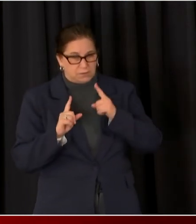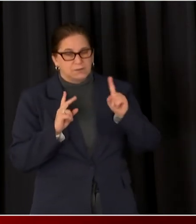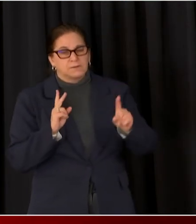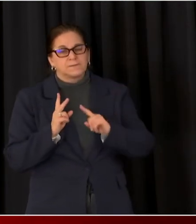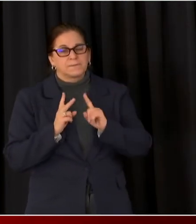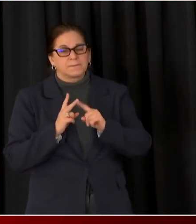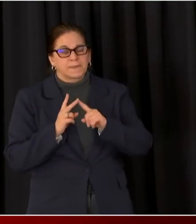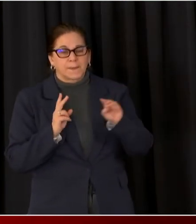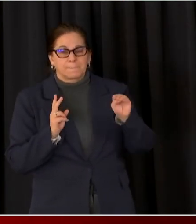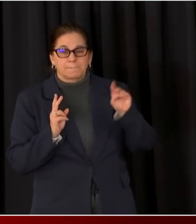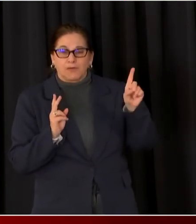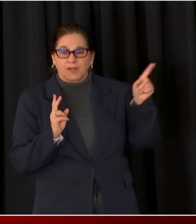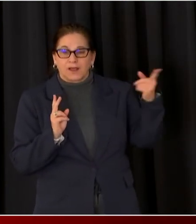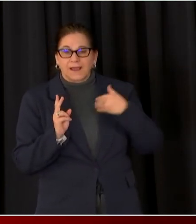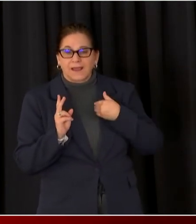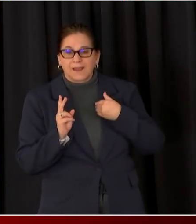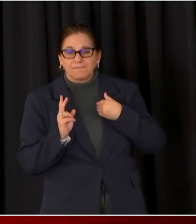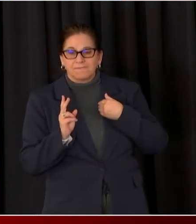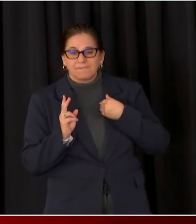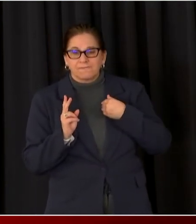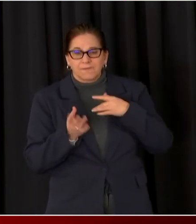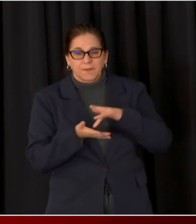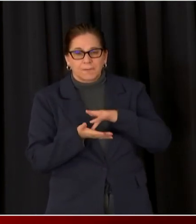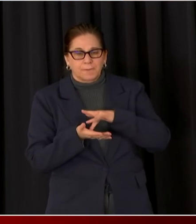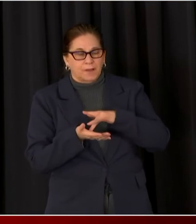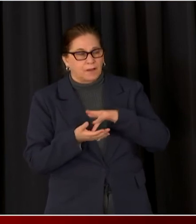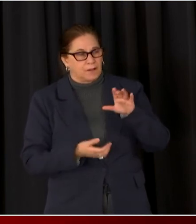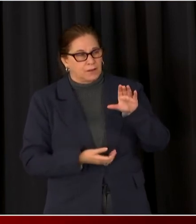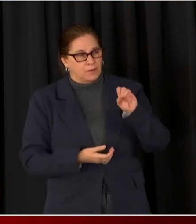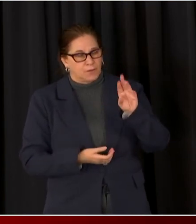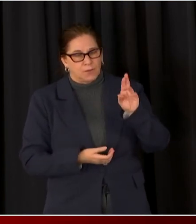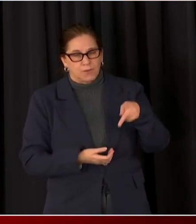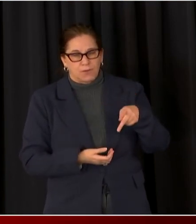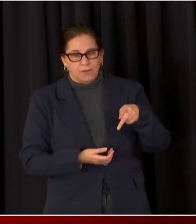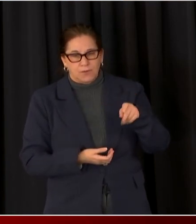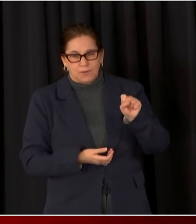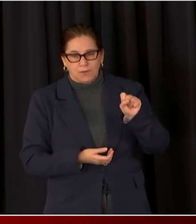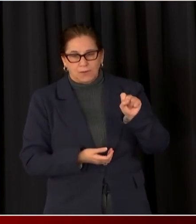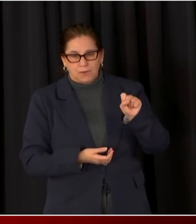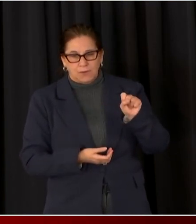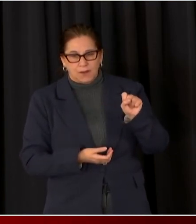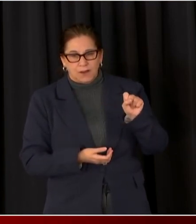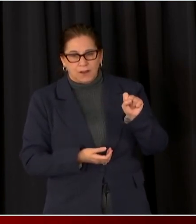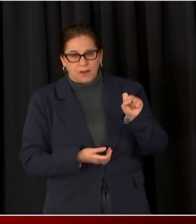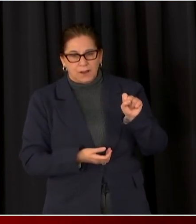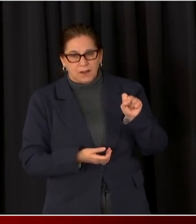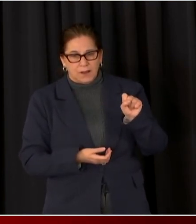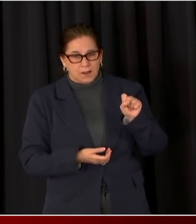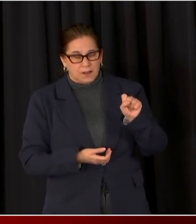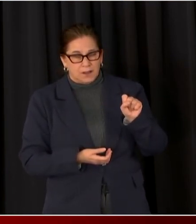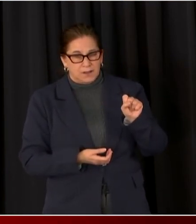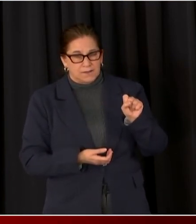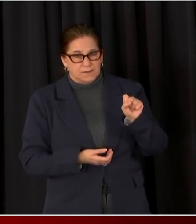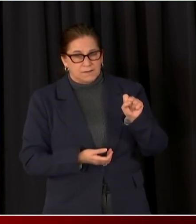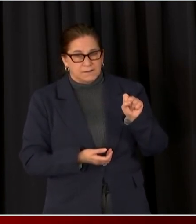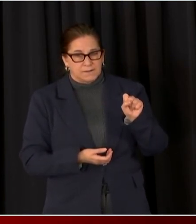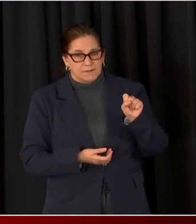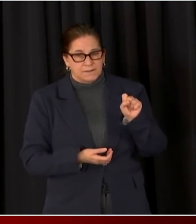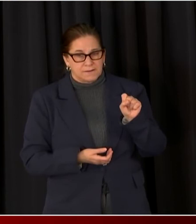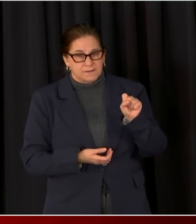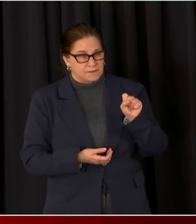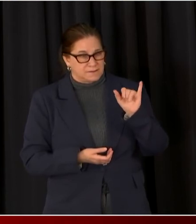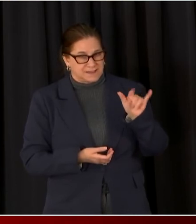have a medical corps, and the governor there is encouraging retired medical professionals to get involved in terms